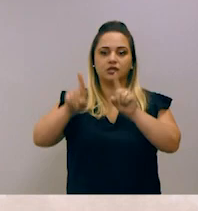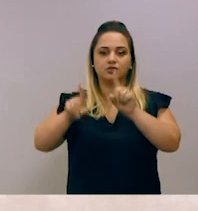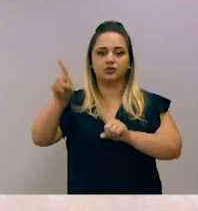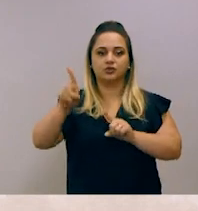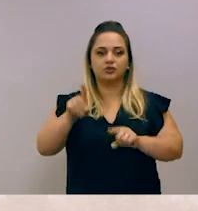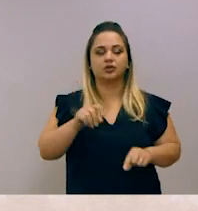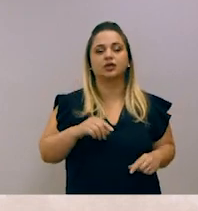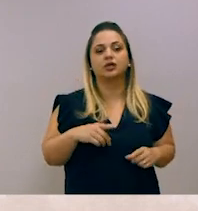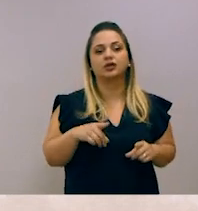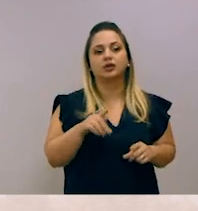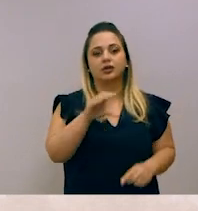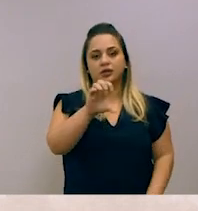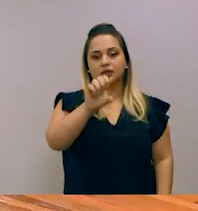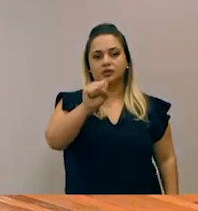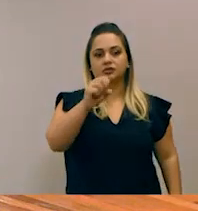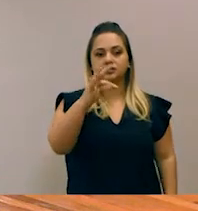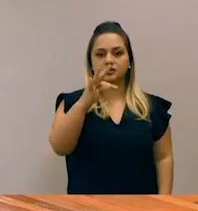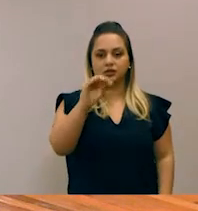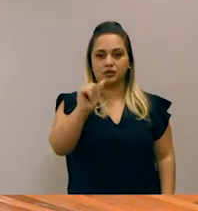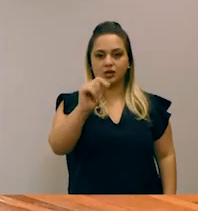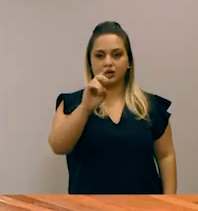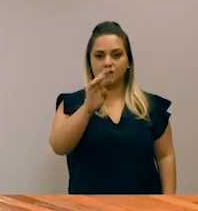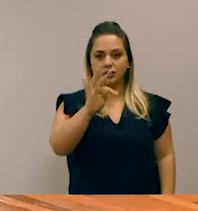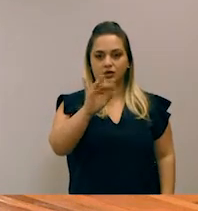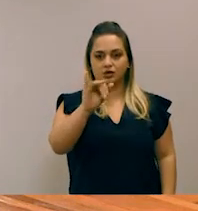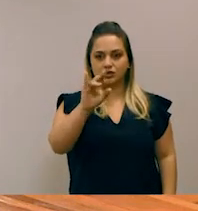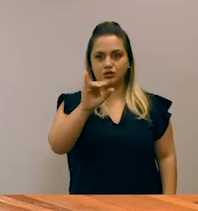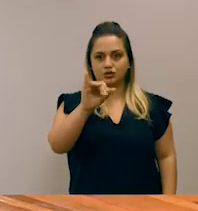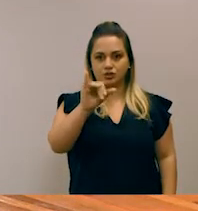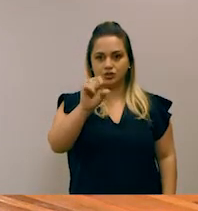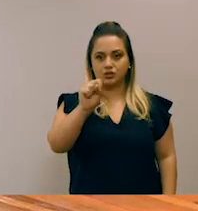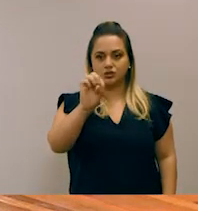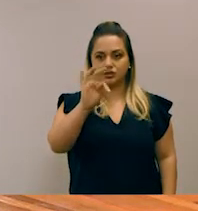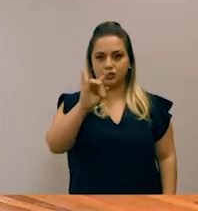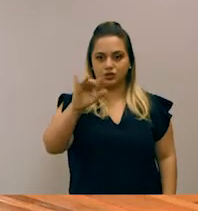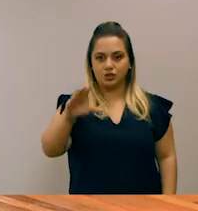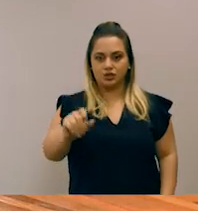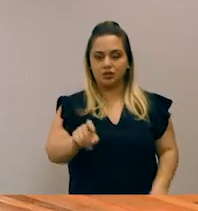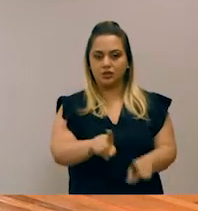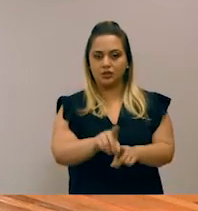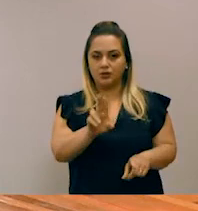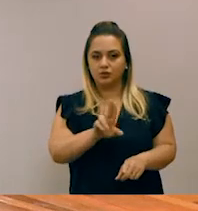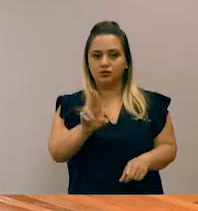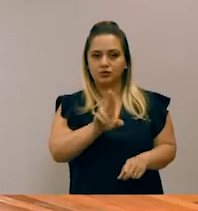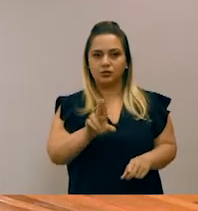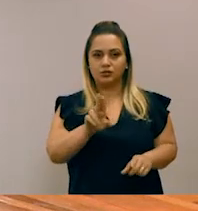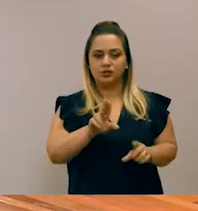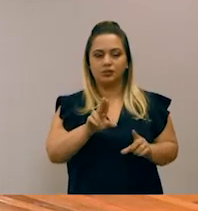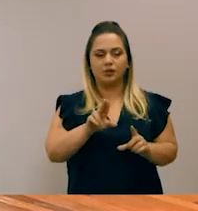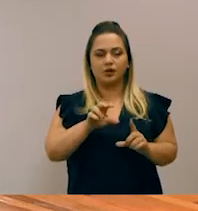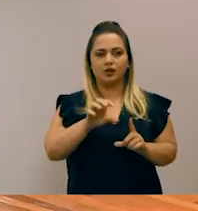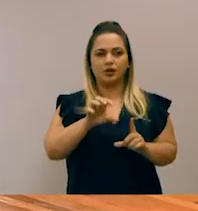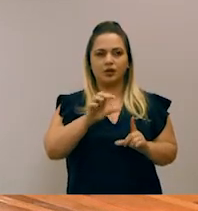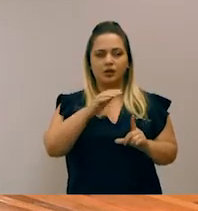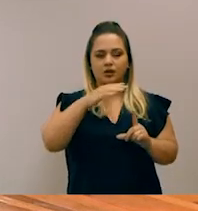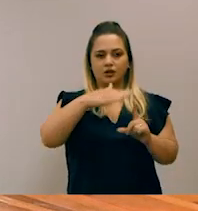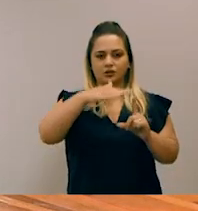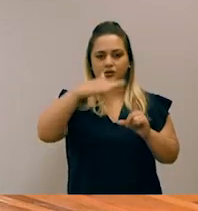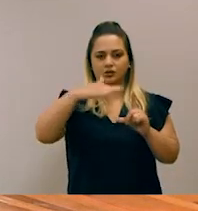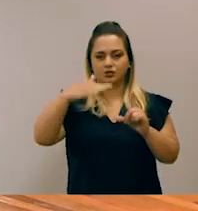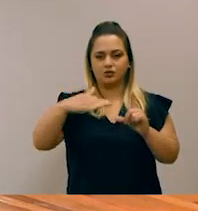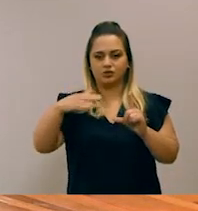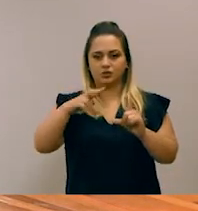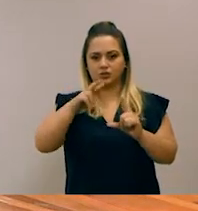In this solution, I have the technologies, the ones that we used, and the ones that we use in the concept